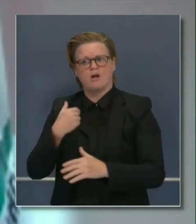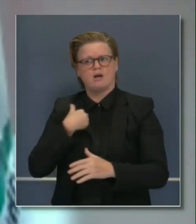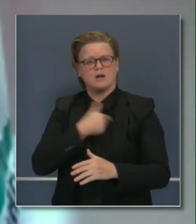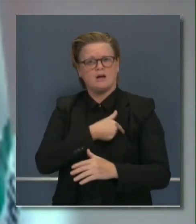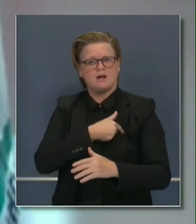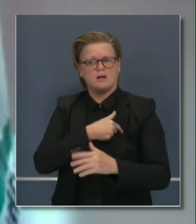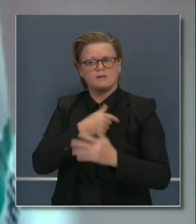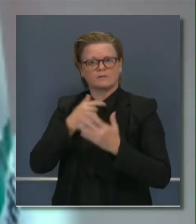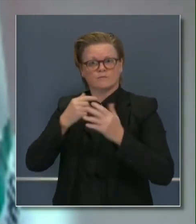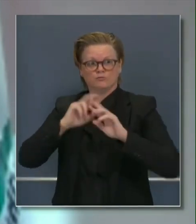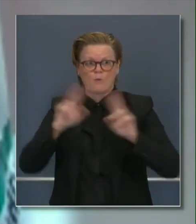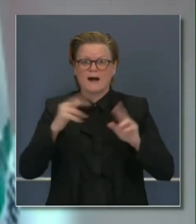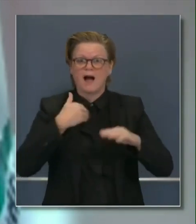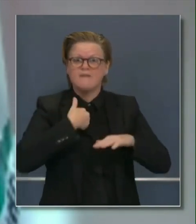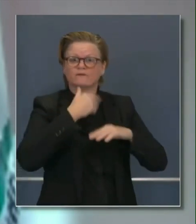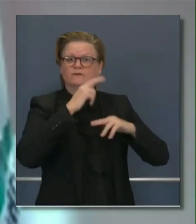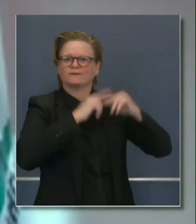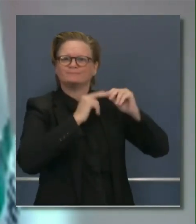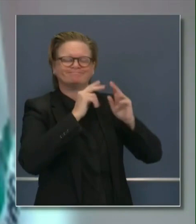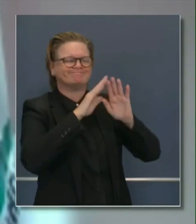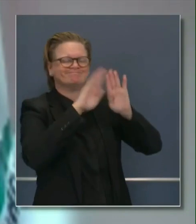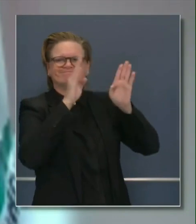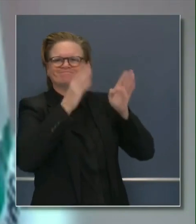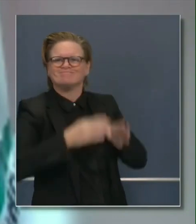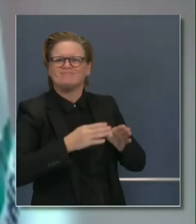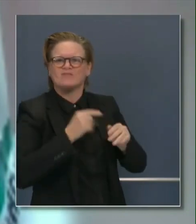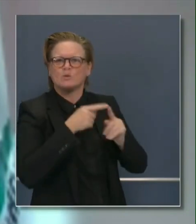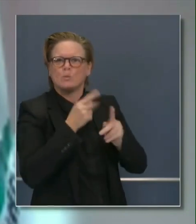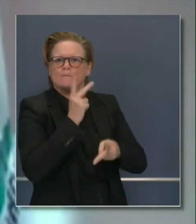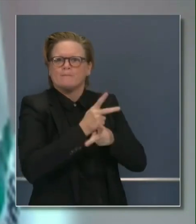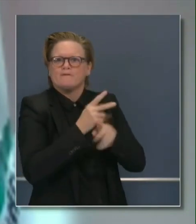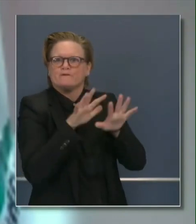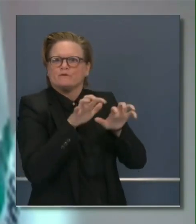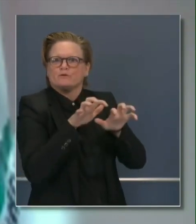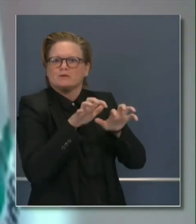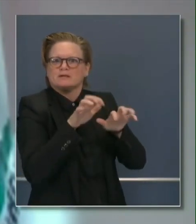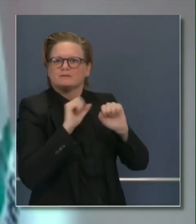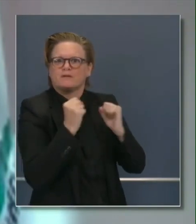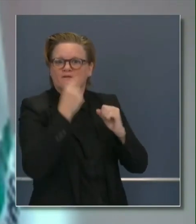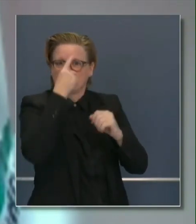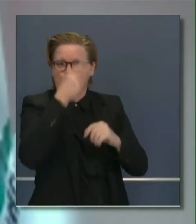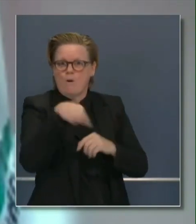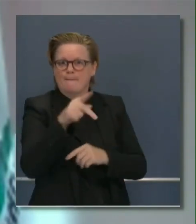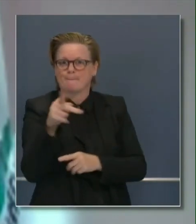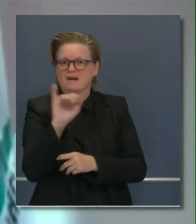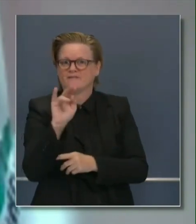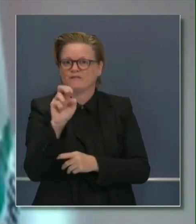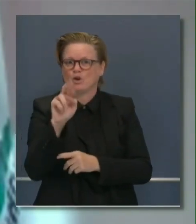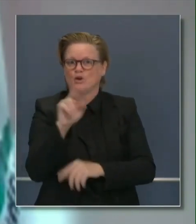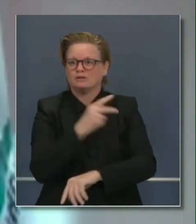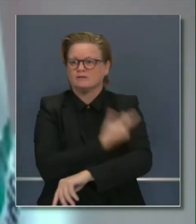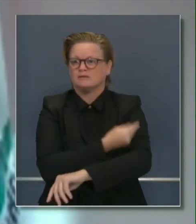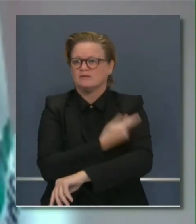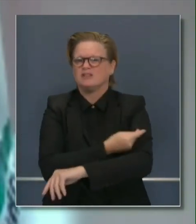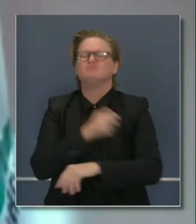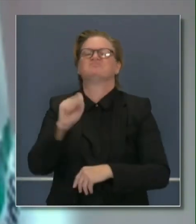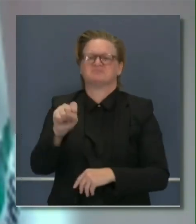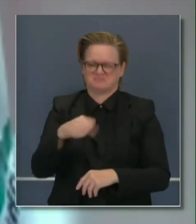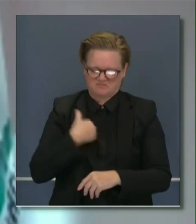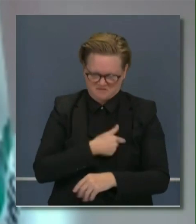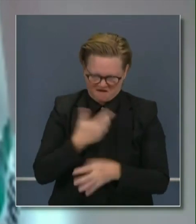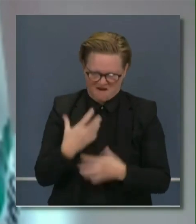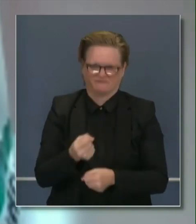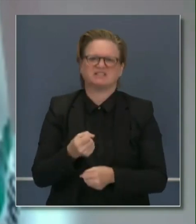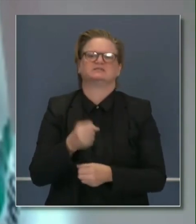327 with the freezer capacity at the local level, we have confidence at that volume that we